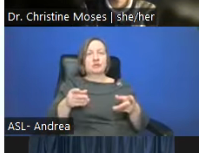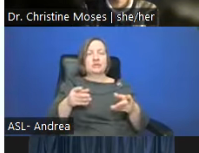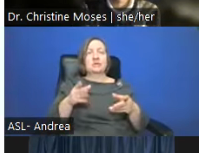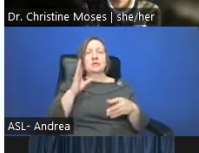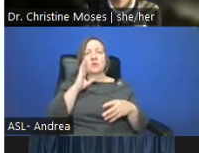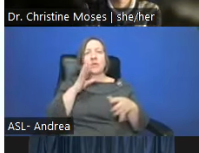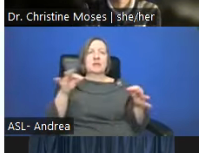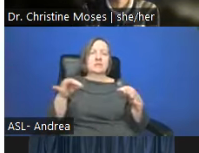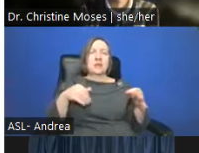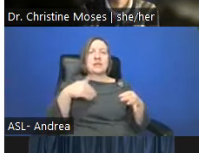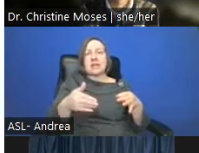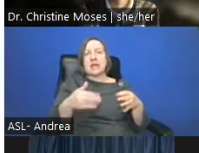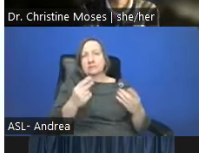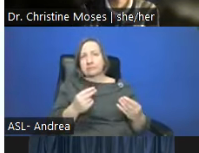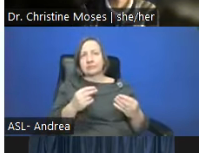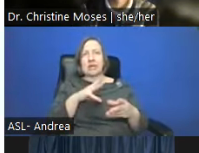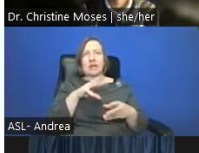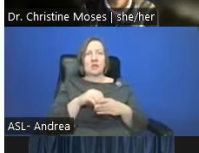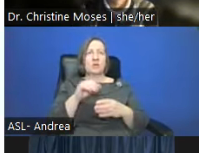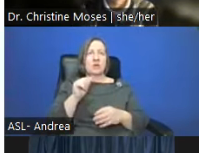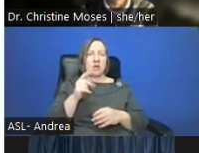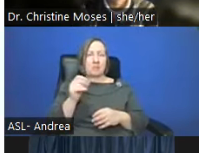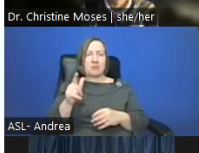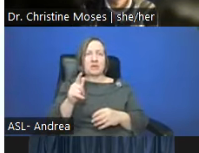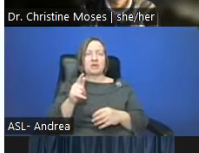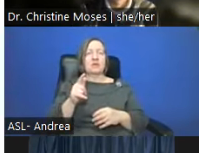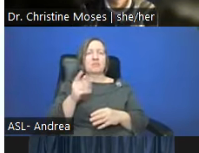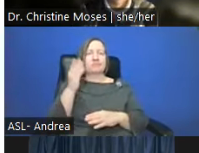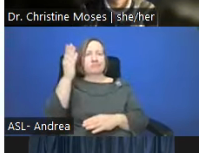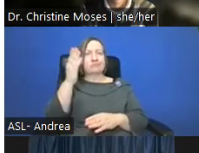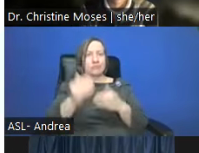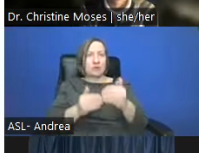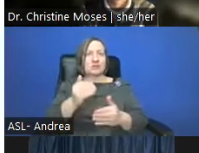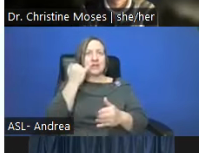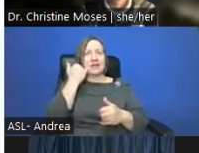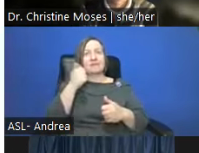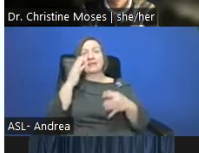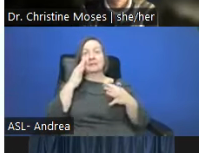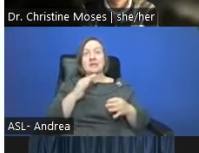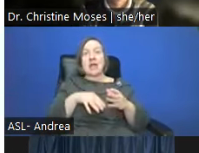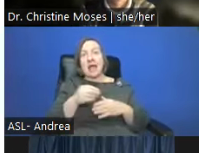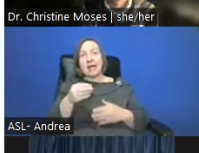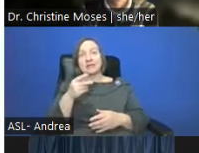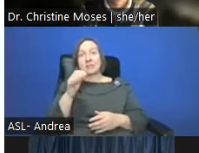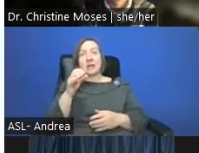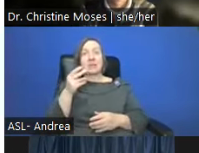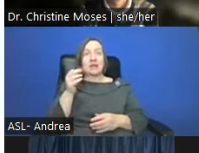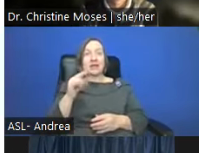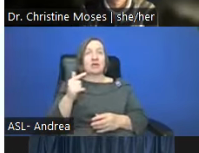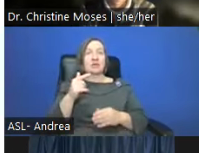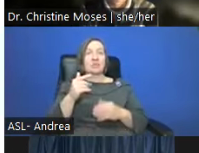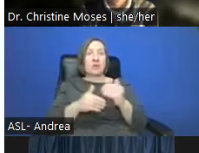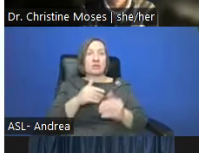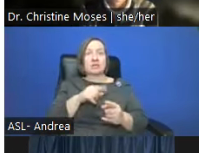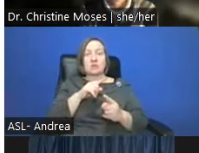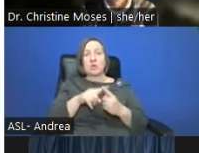should explain the next steps, including the appeal process. If any finding is made outside the public hearing process where an appeal is still possible,